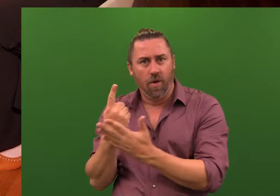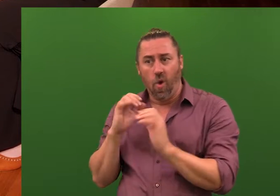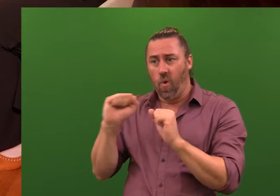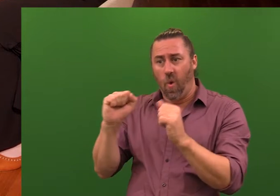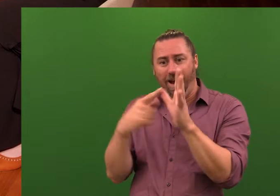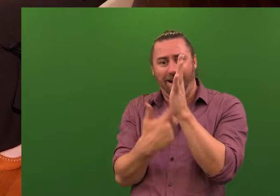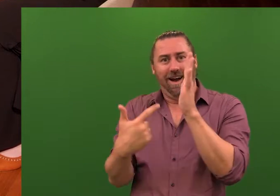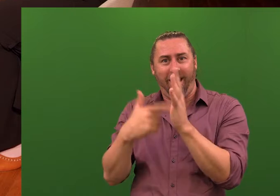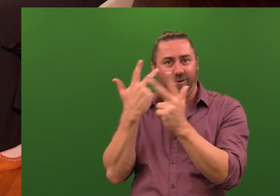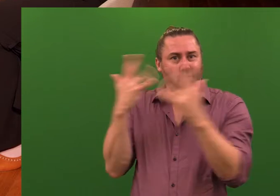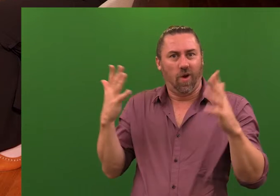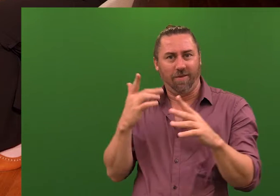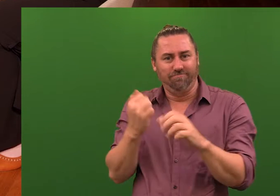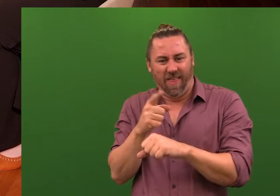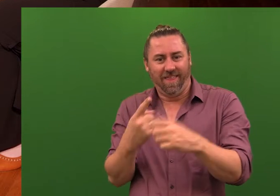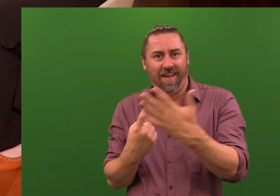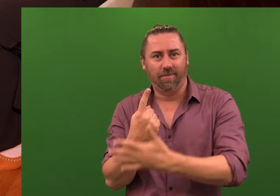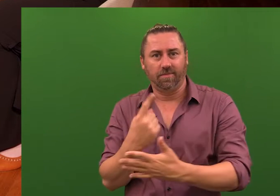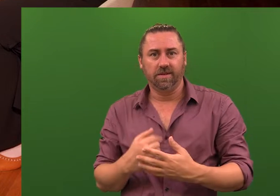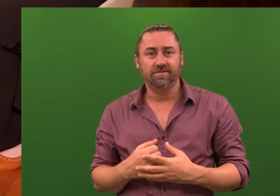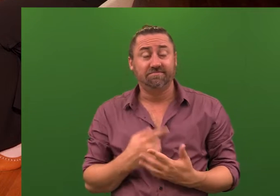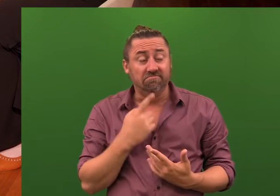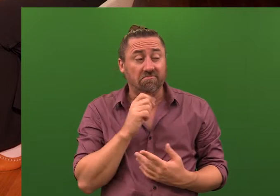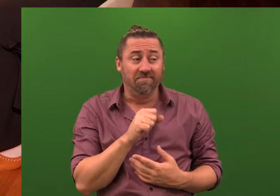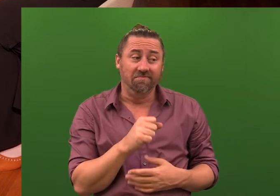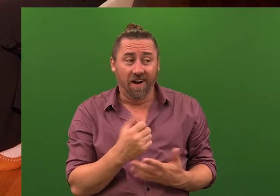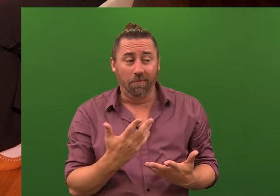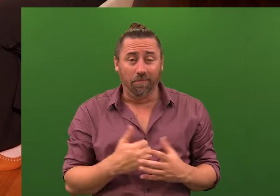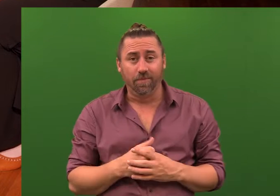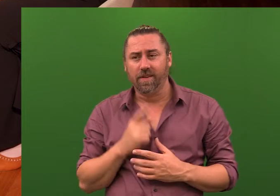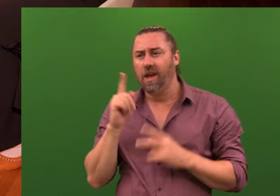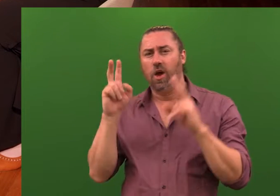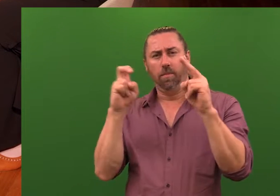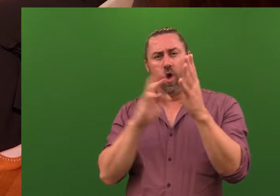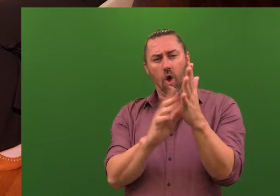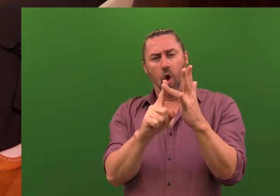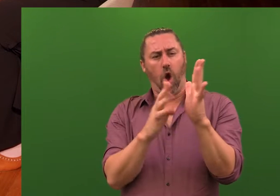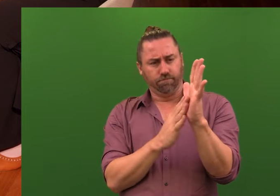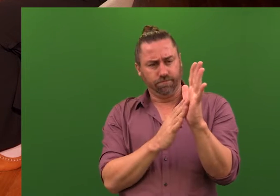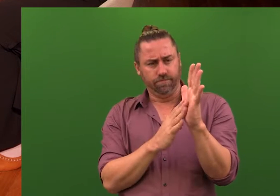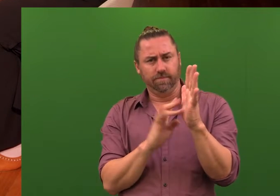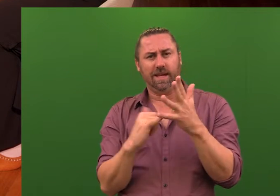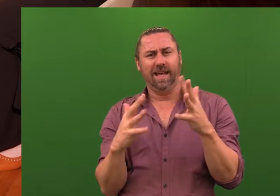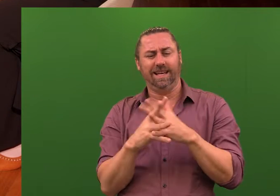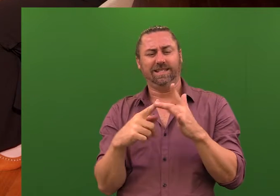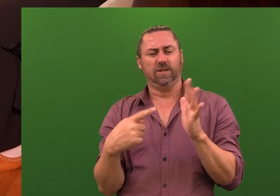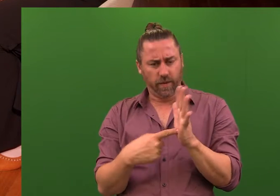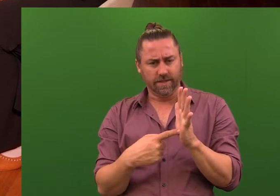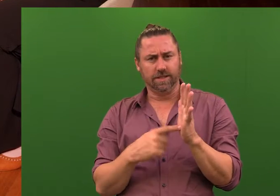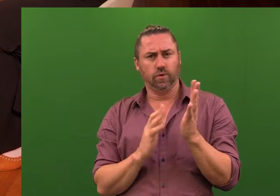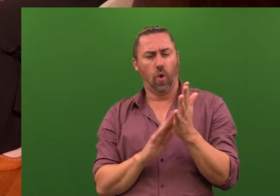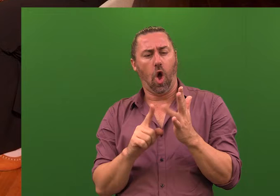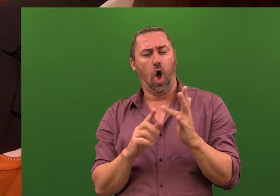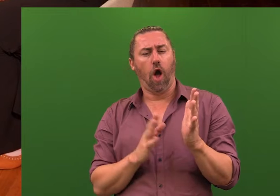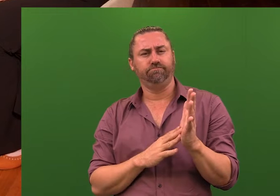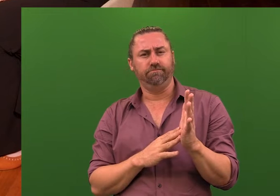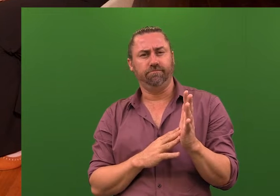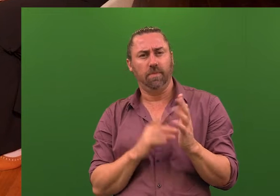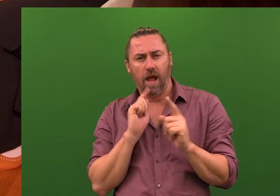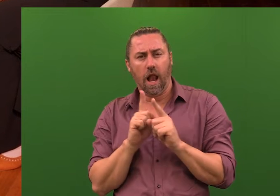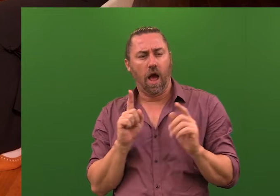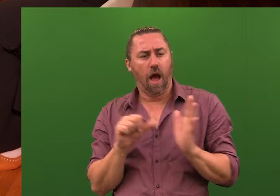Sea belonging. I hope that brings a healing, yeah. I'm sure it will, and I know that even reflecting